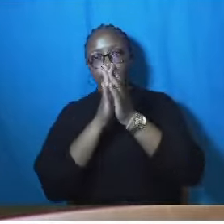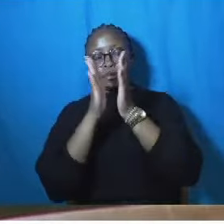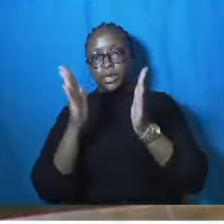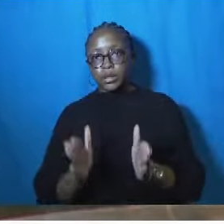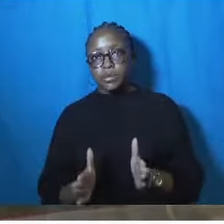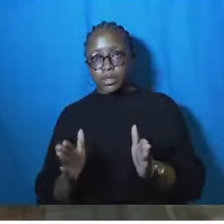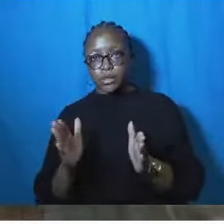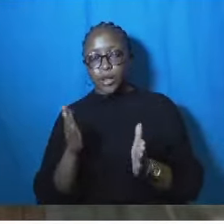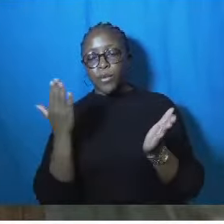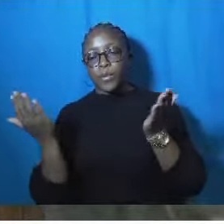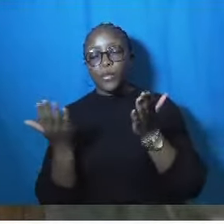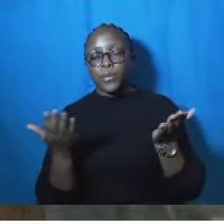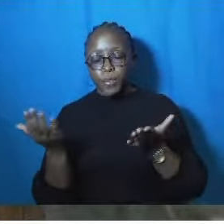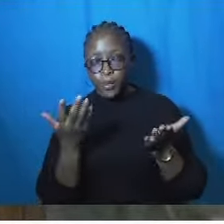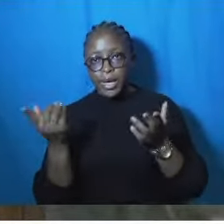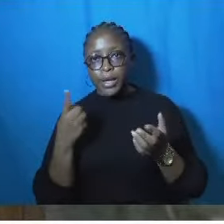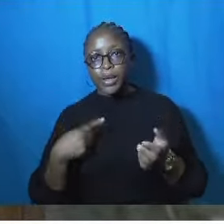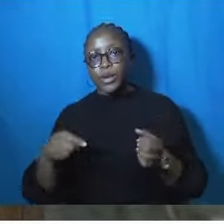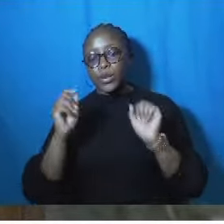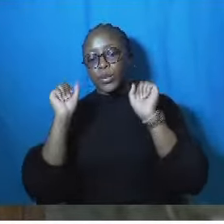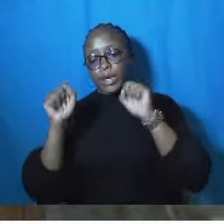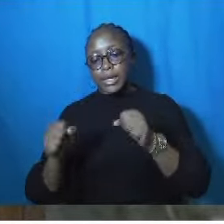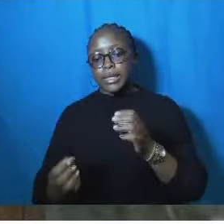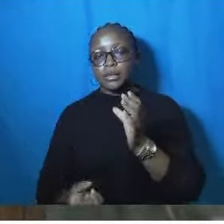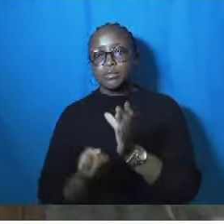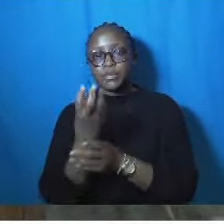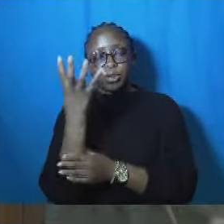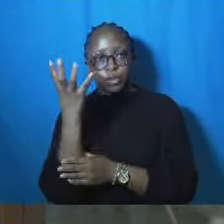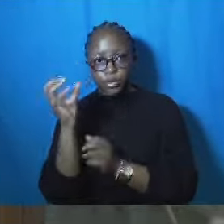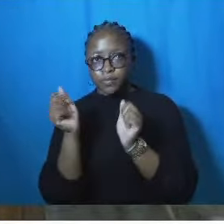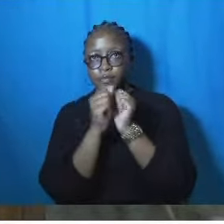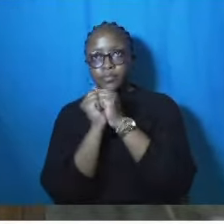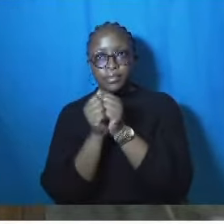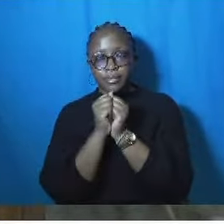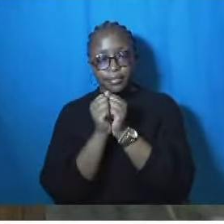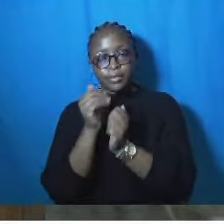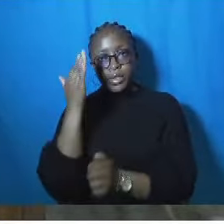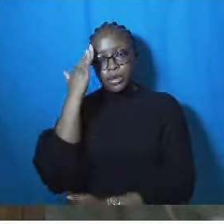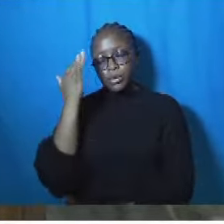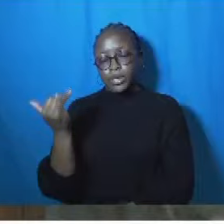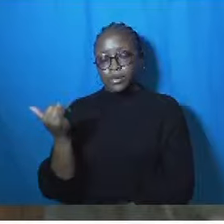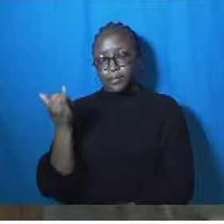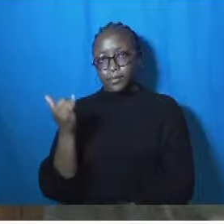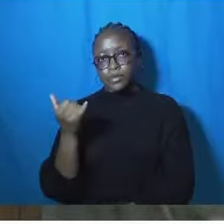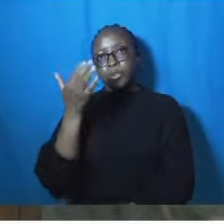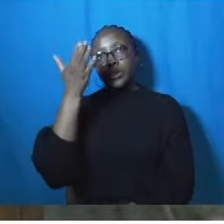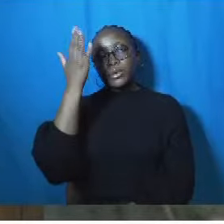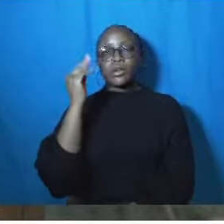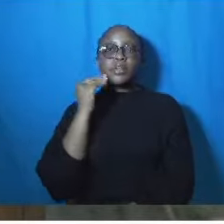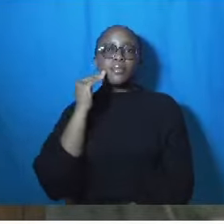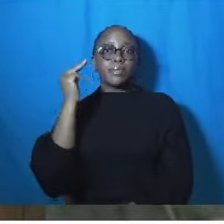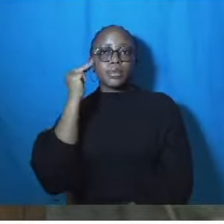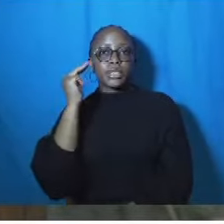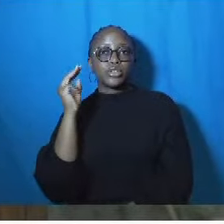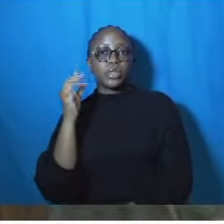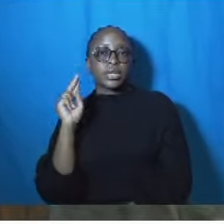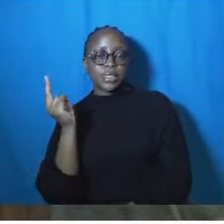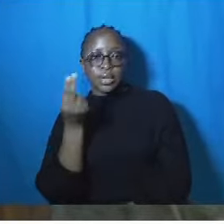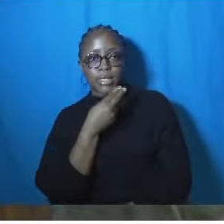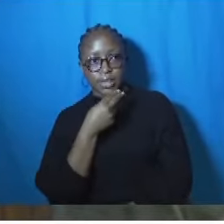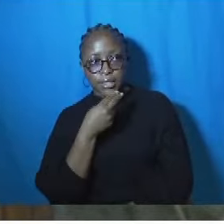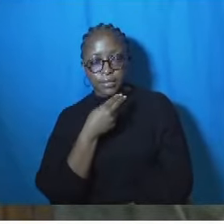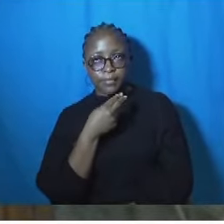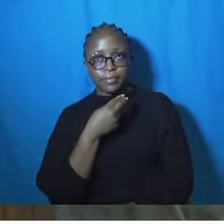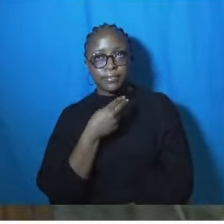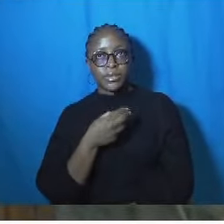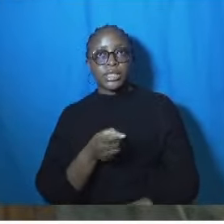together. Because God matures us in community with others as he glorifies